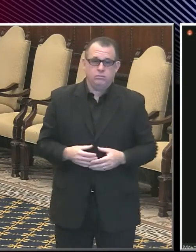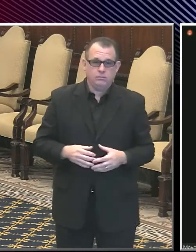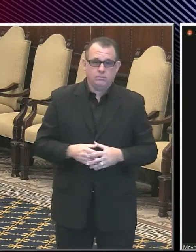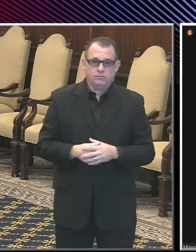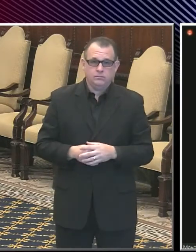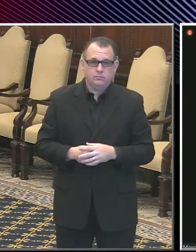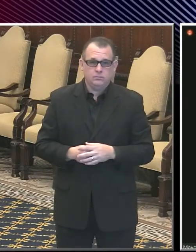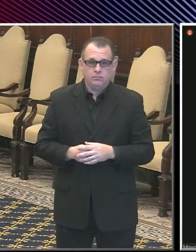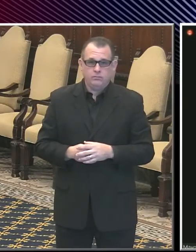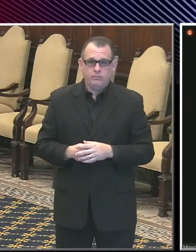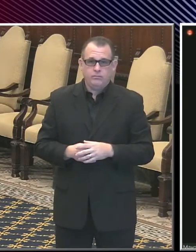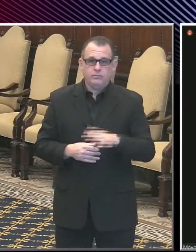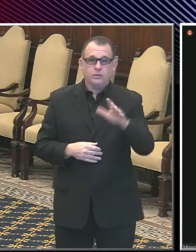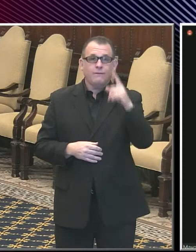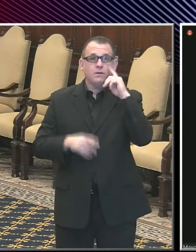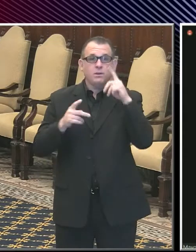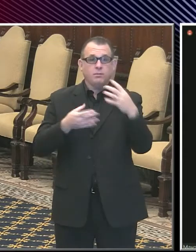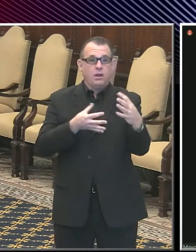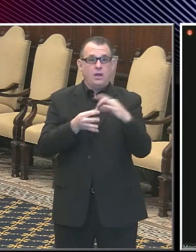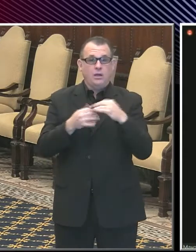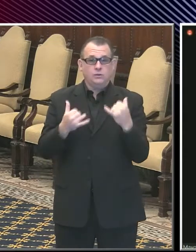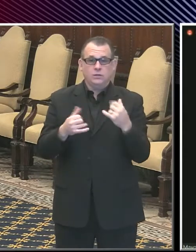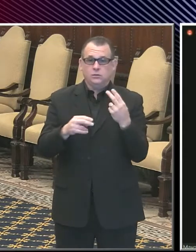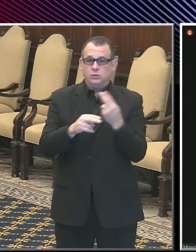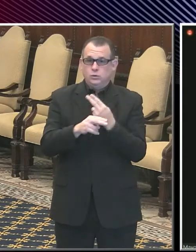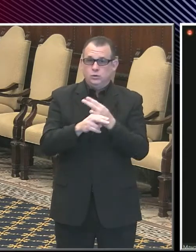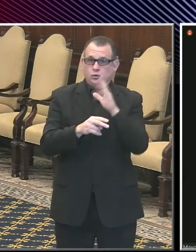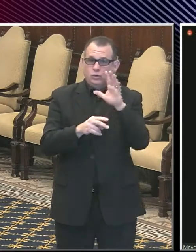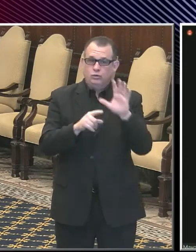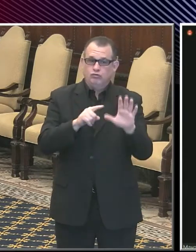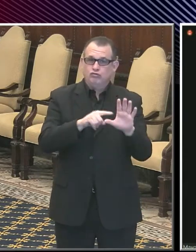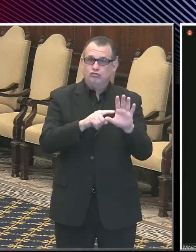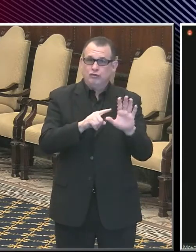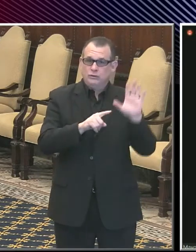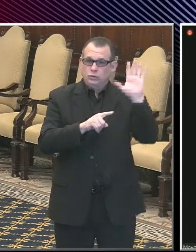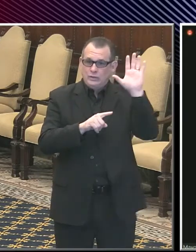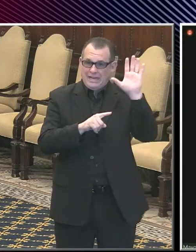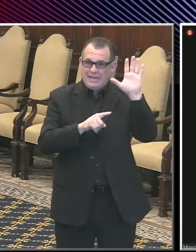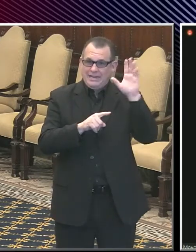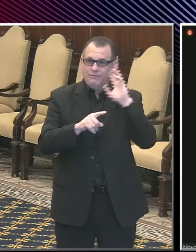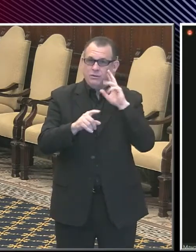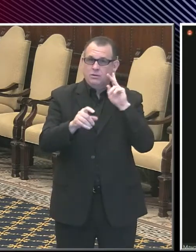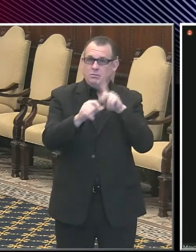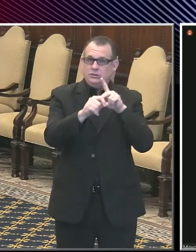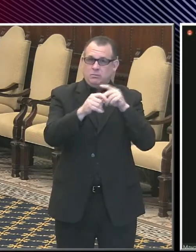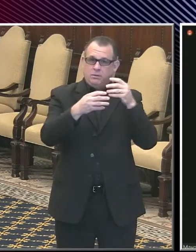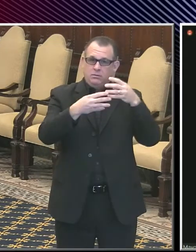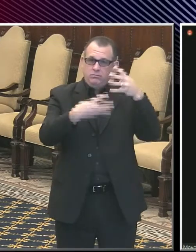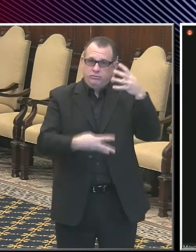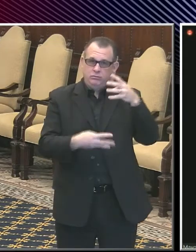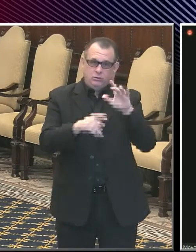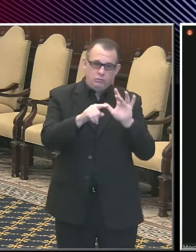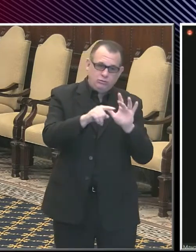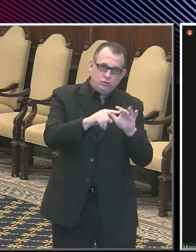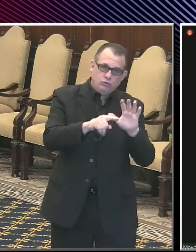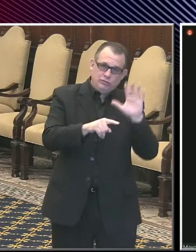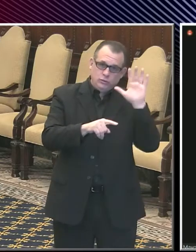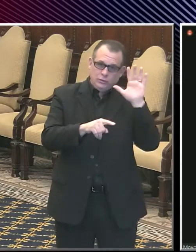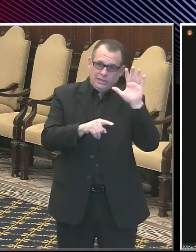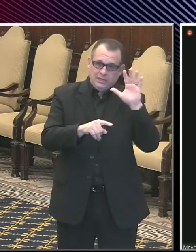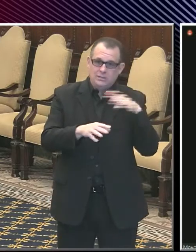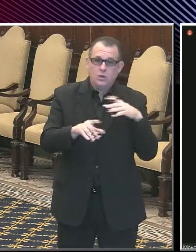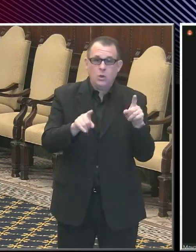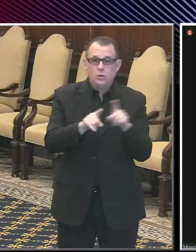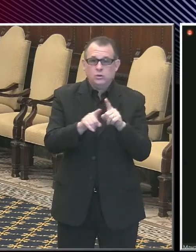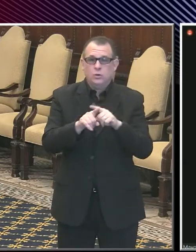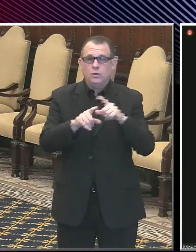those logged in today, please use the raise your hand feature found under the participants list. And we ask that you use your video to ask